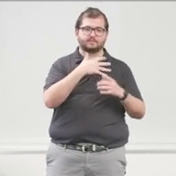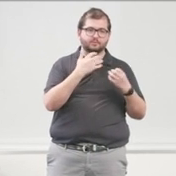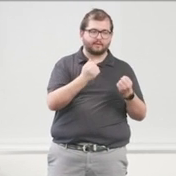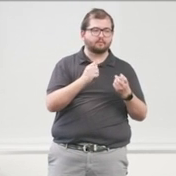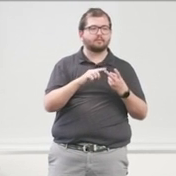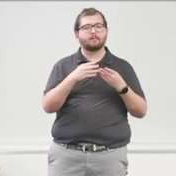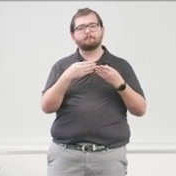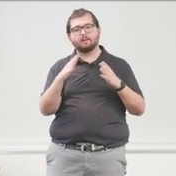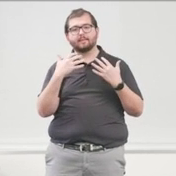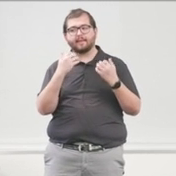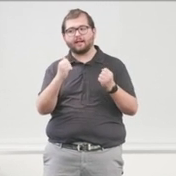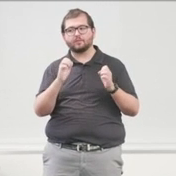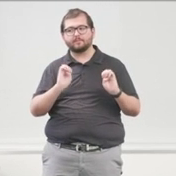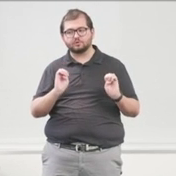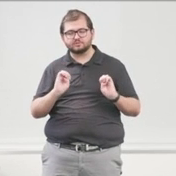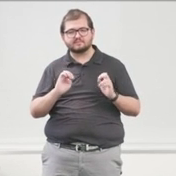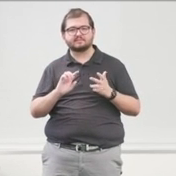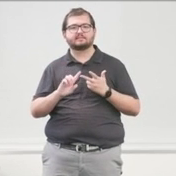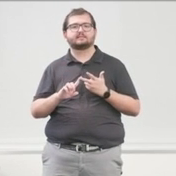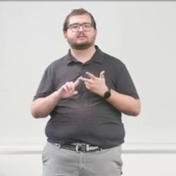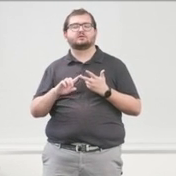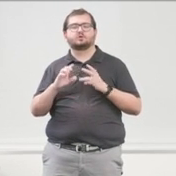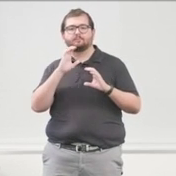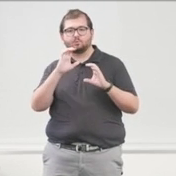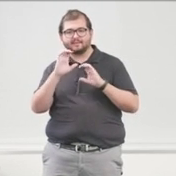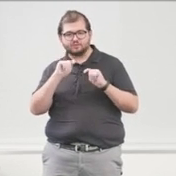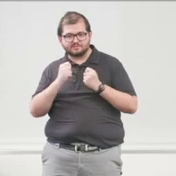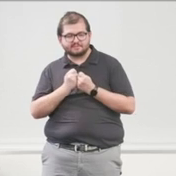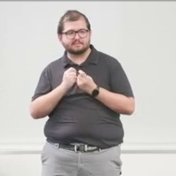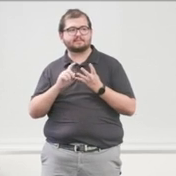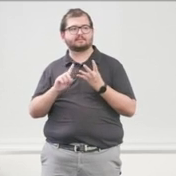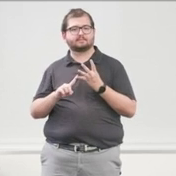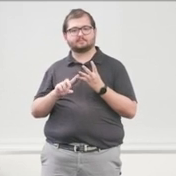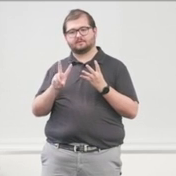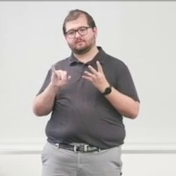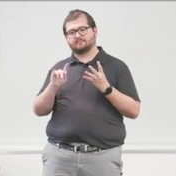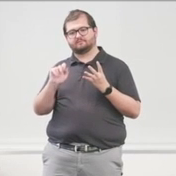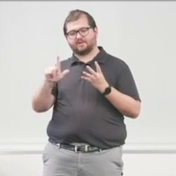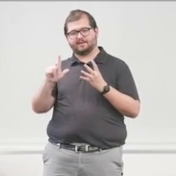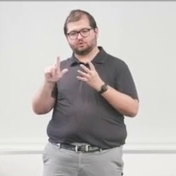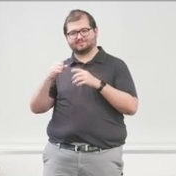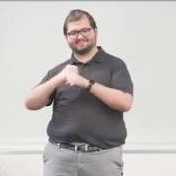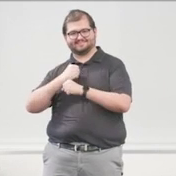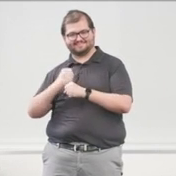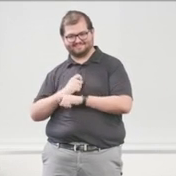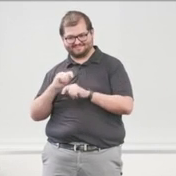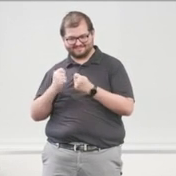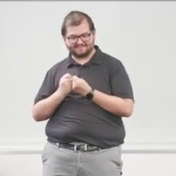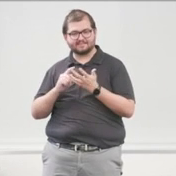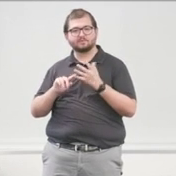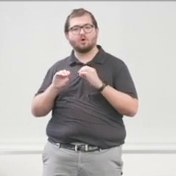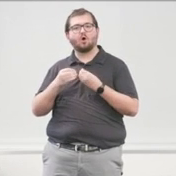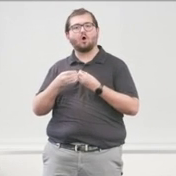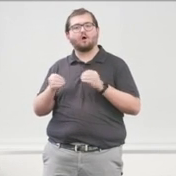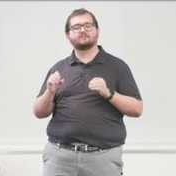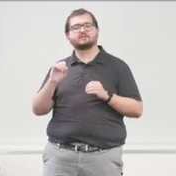emergency preparedness, our communications team, our vital statistics team, Office of Strategic